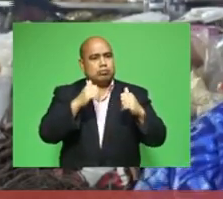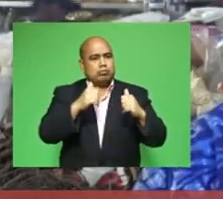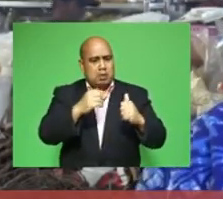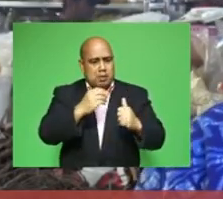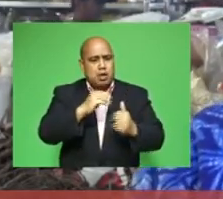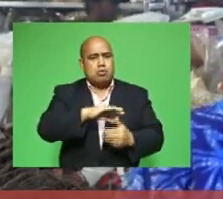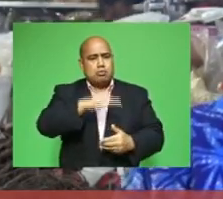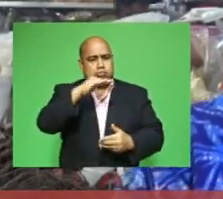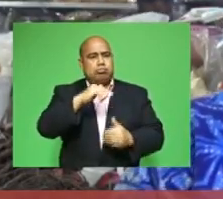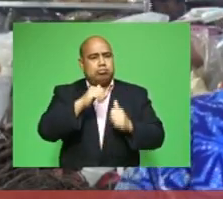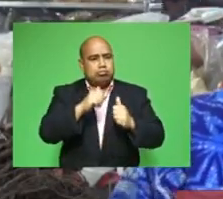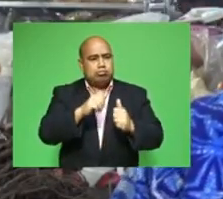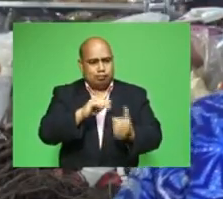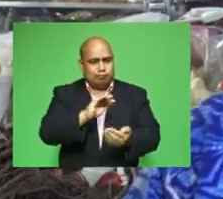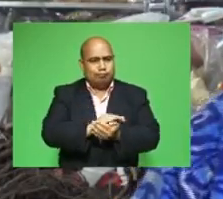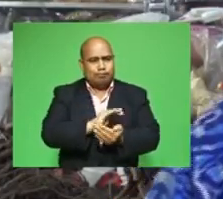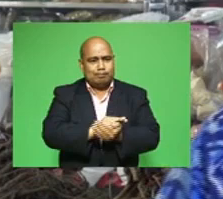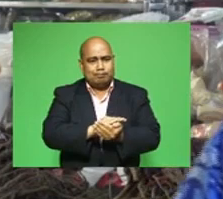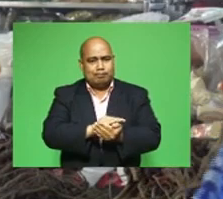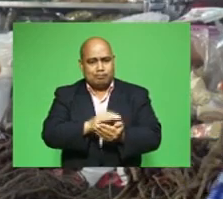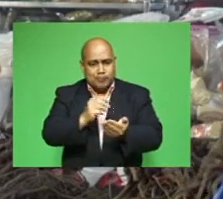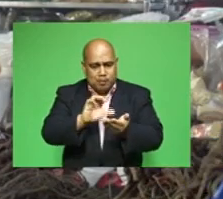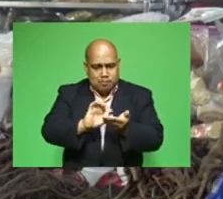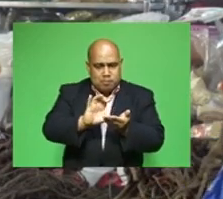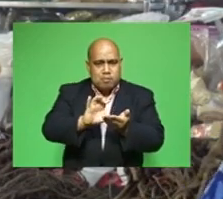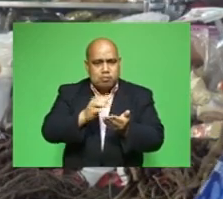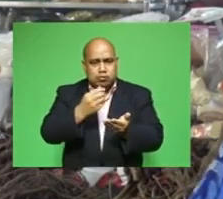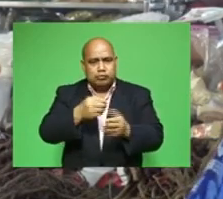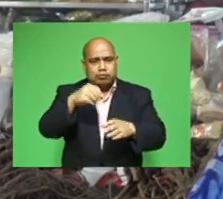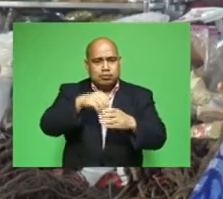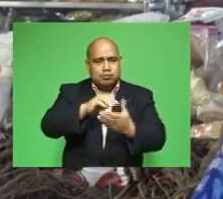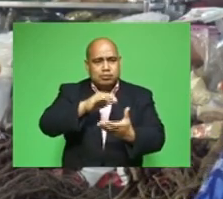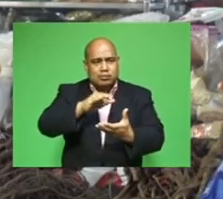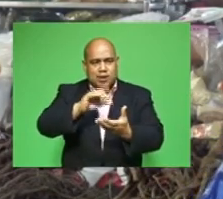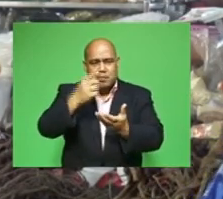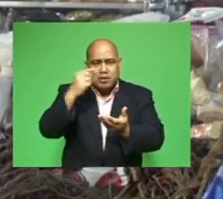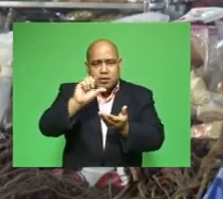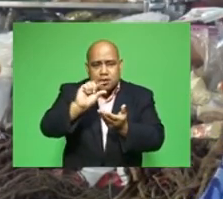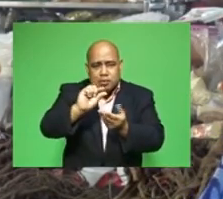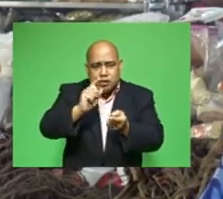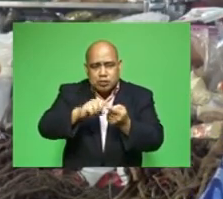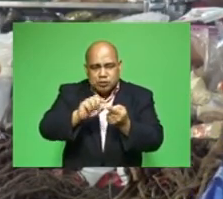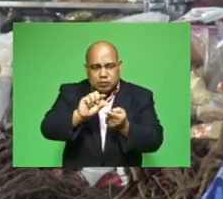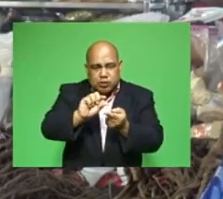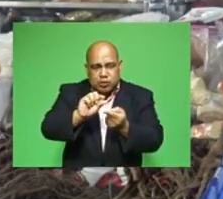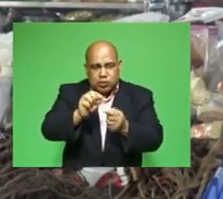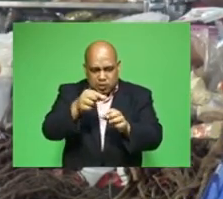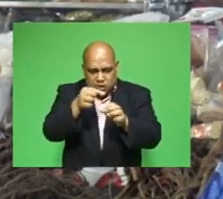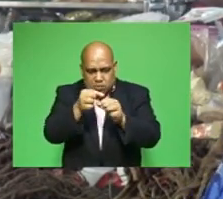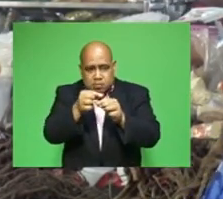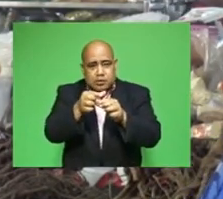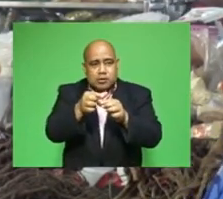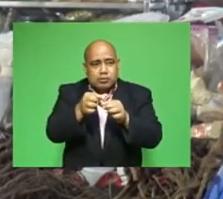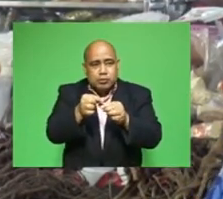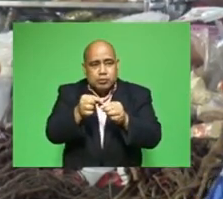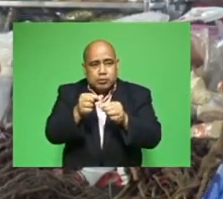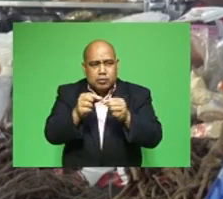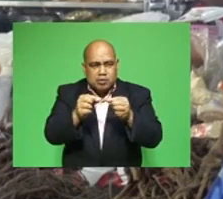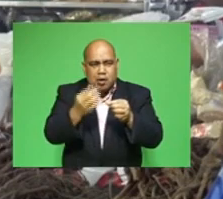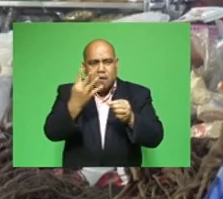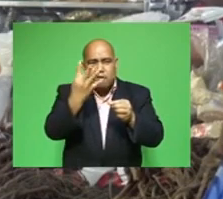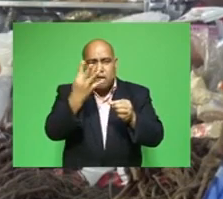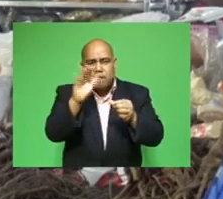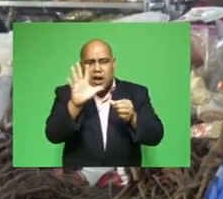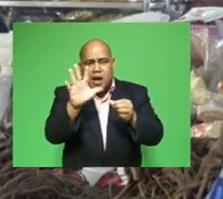the maturity of the grog. Some grog is very small, young grog, and it's cheap. The more the thicker, the more the years. 4 or 5 years grog is